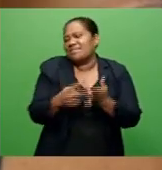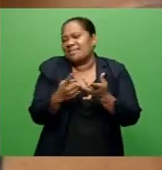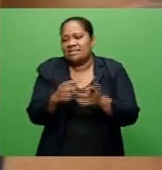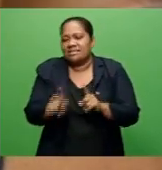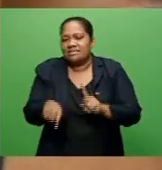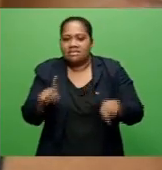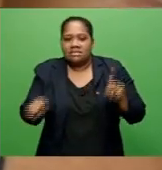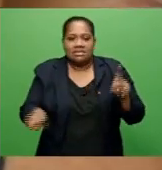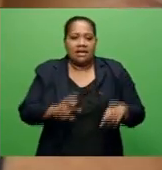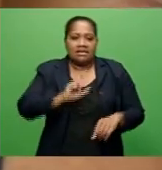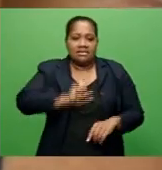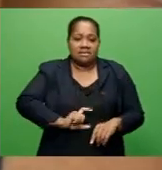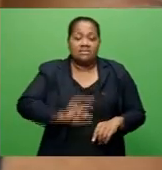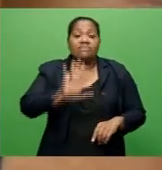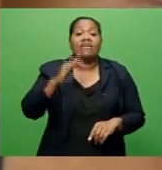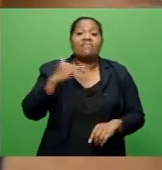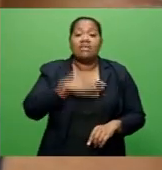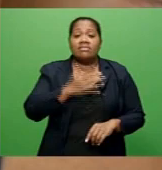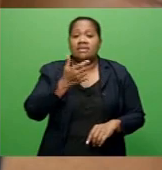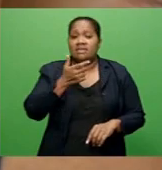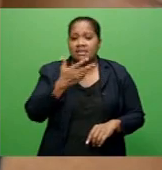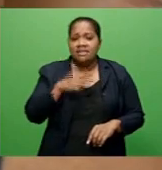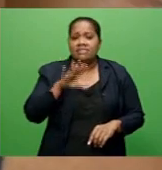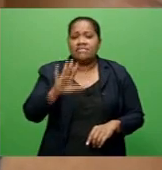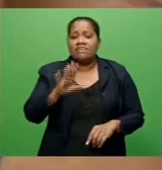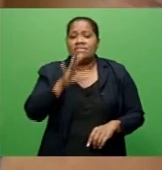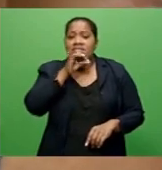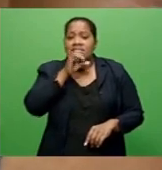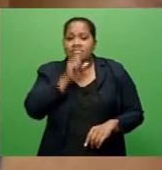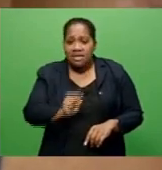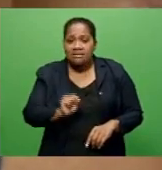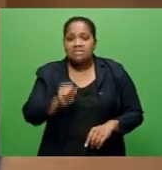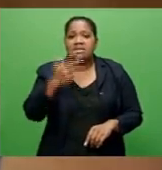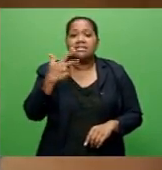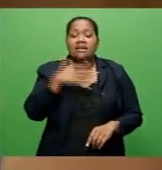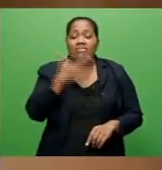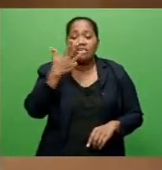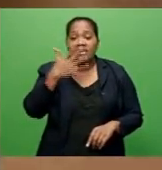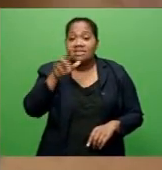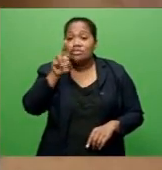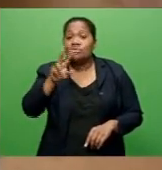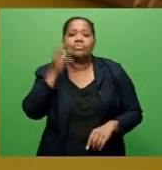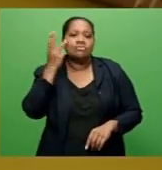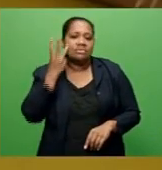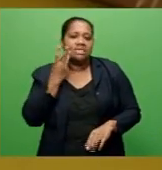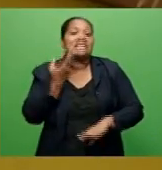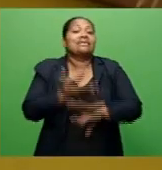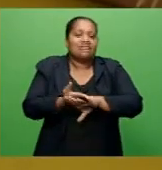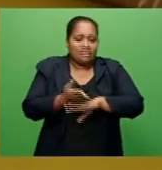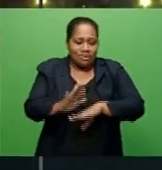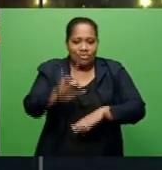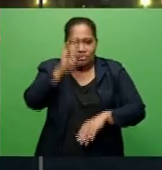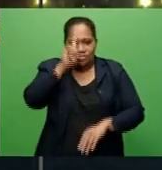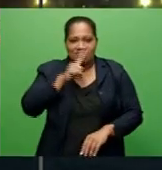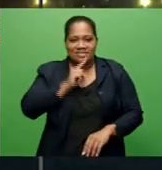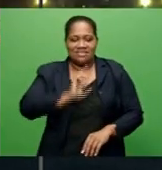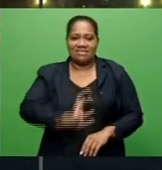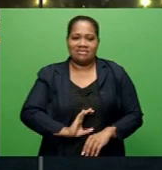recorded. 595 males and 892 women were among the new cancer cases.